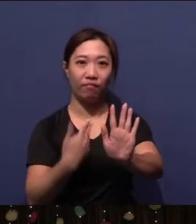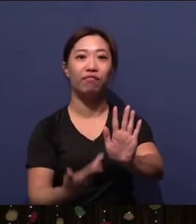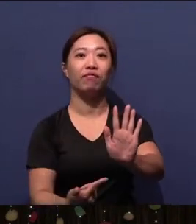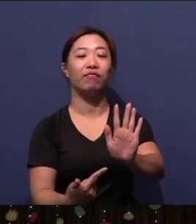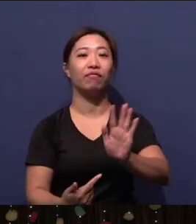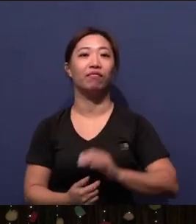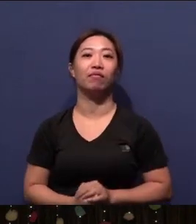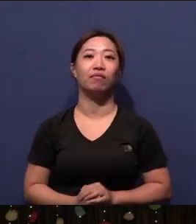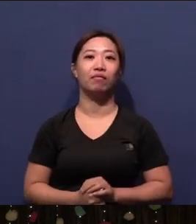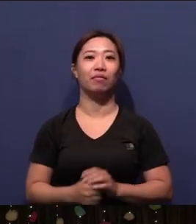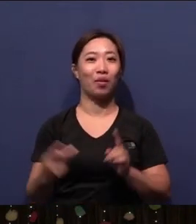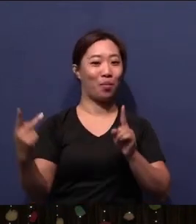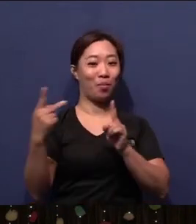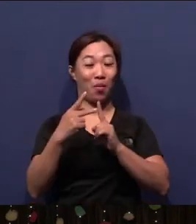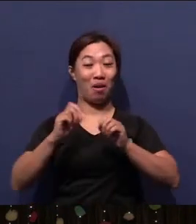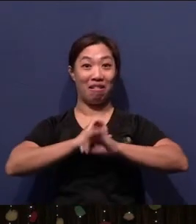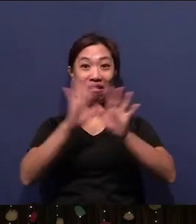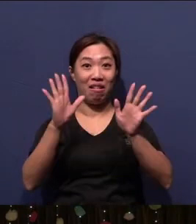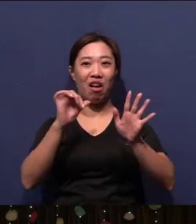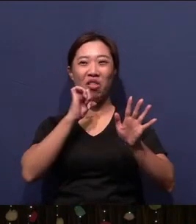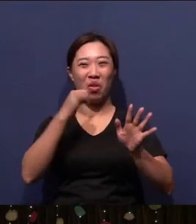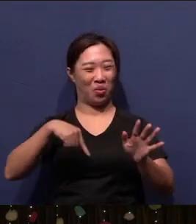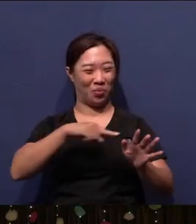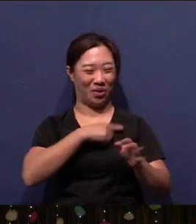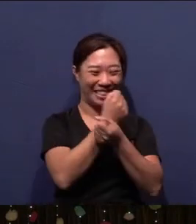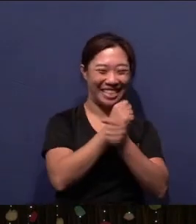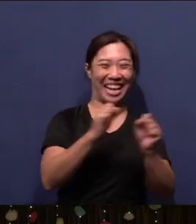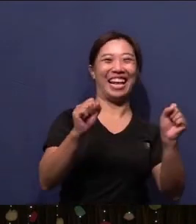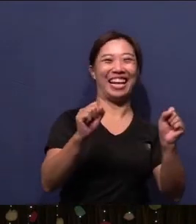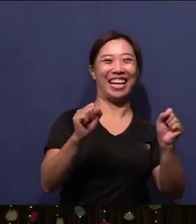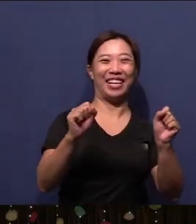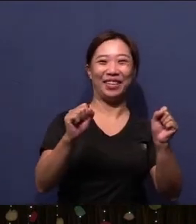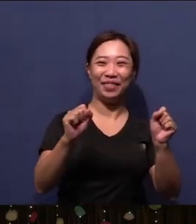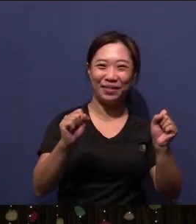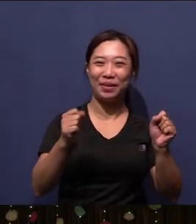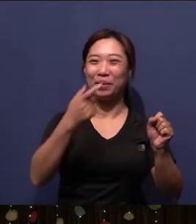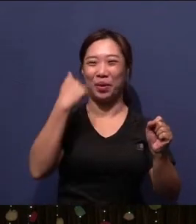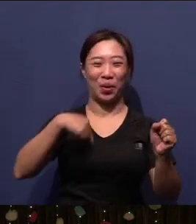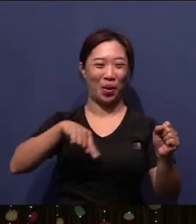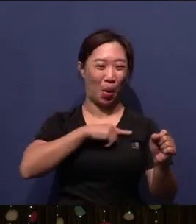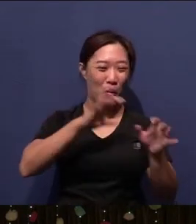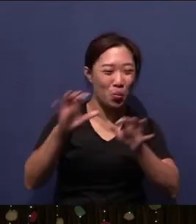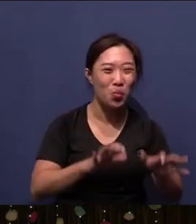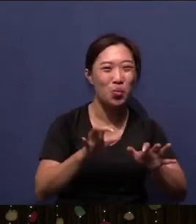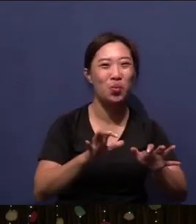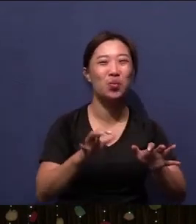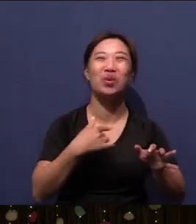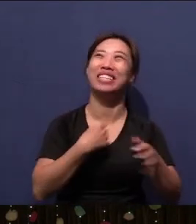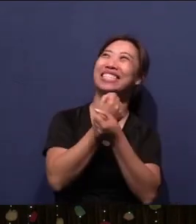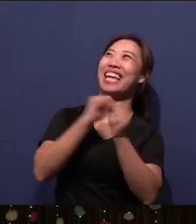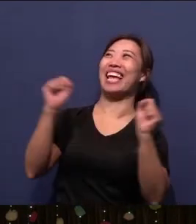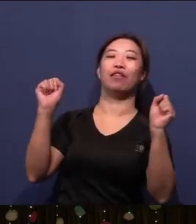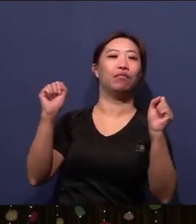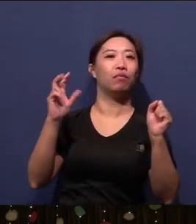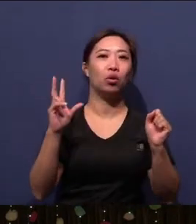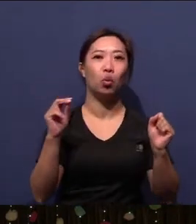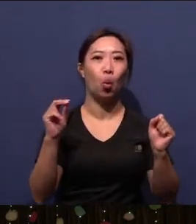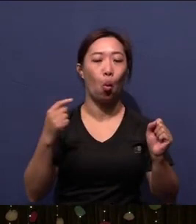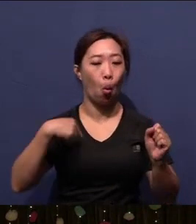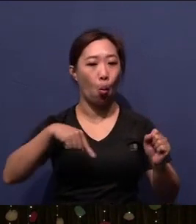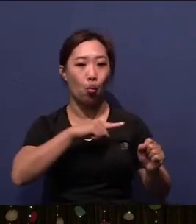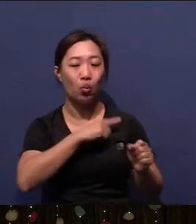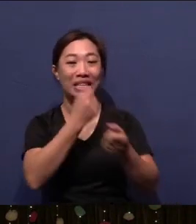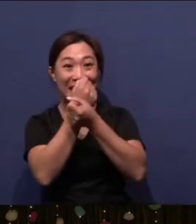clear. It's not that because we are saved, because of our deeds. It's because we are